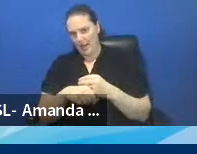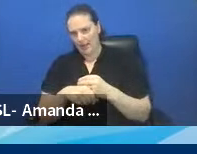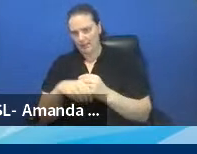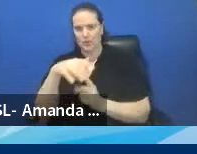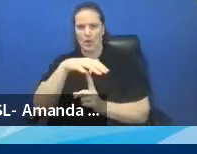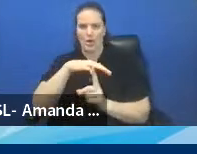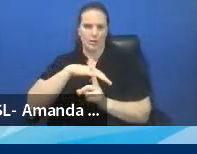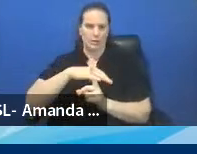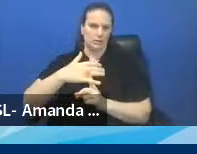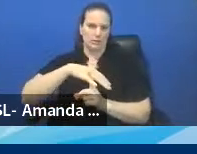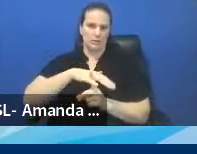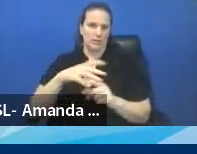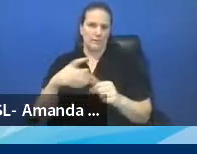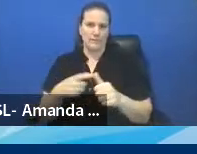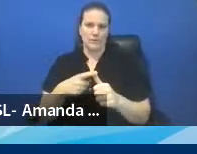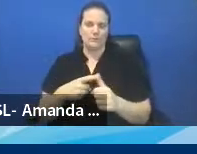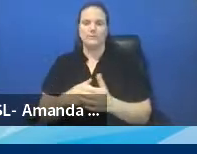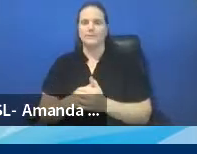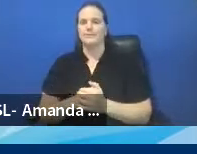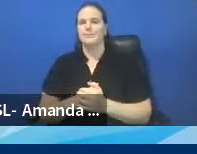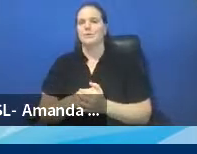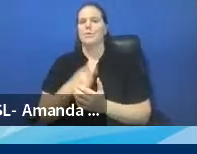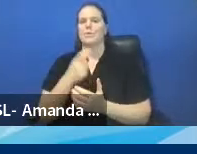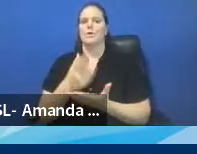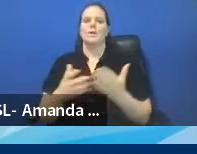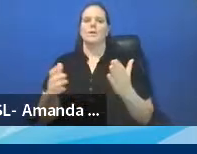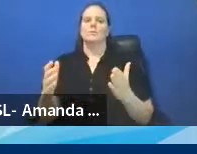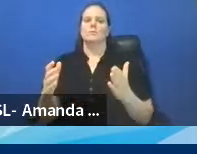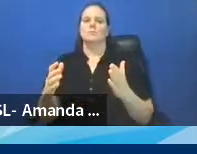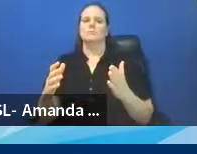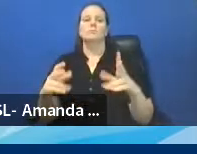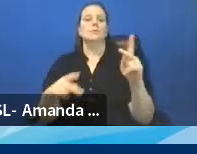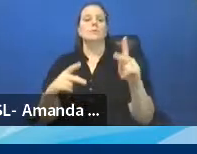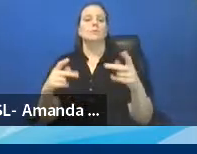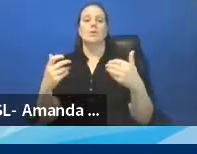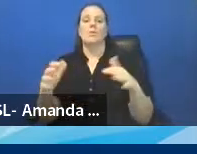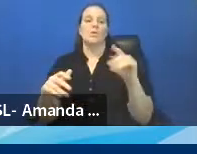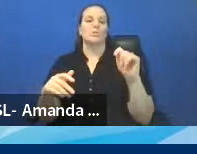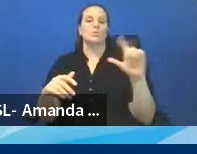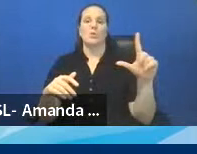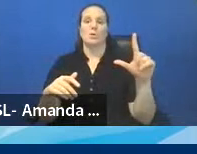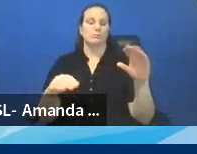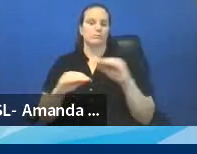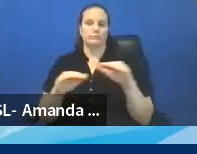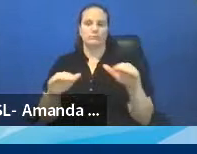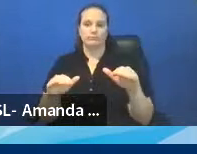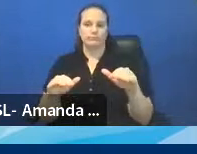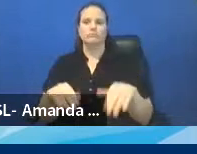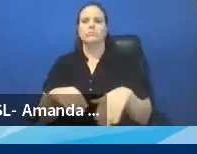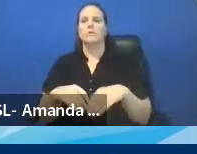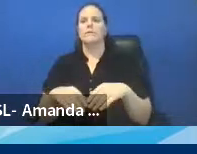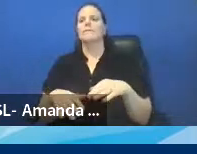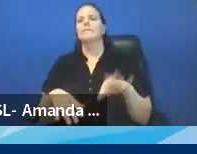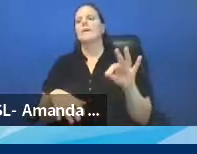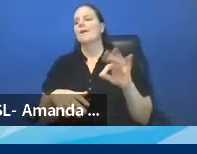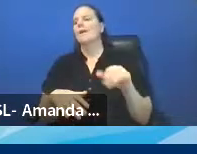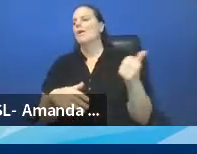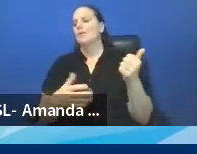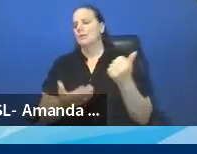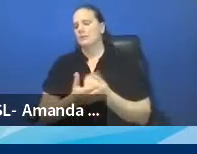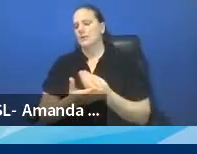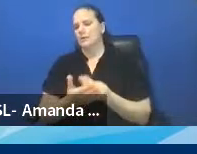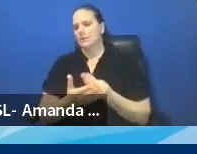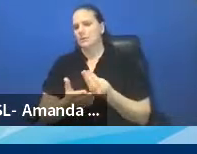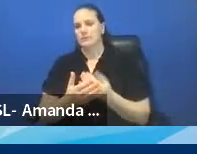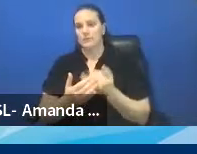first. One thing that I know that some folks like to say is, I don't want to toll at all. There must be another way for you to fund this. And if